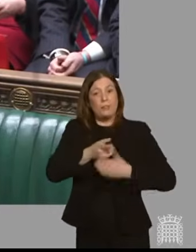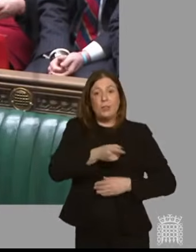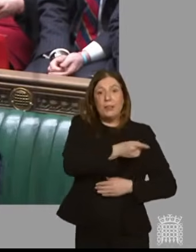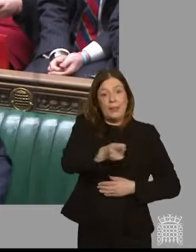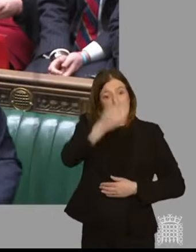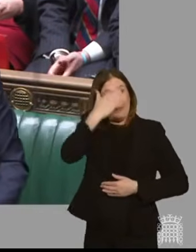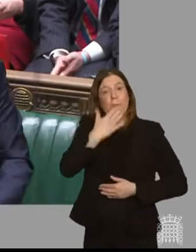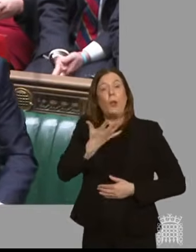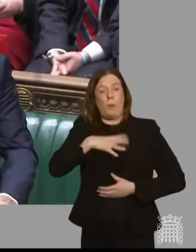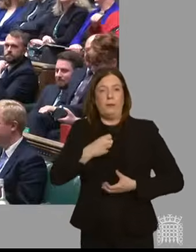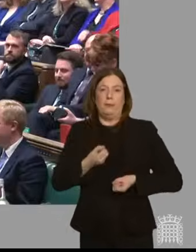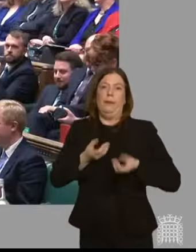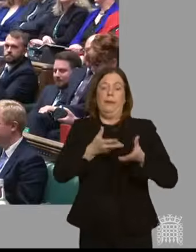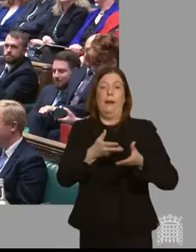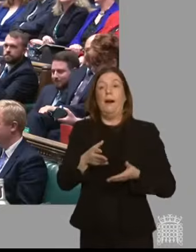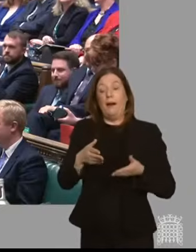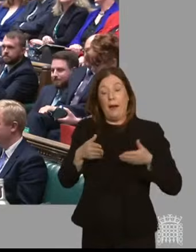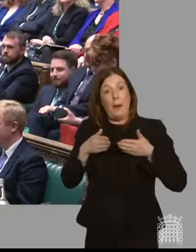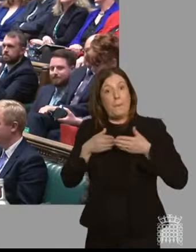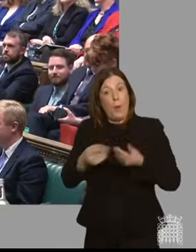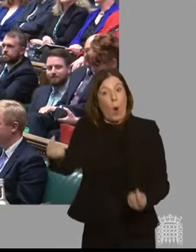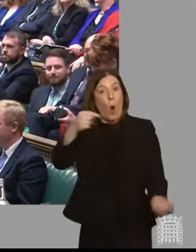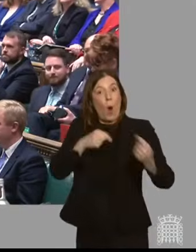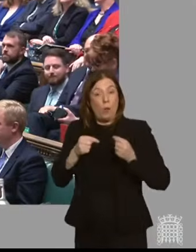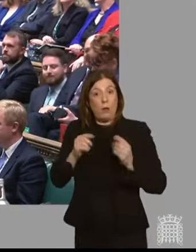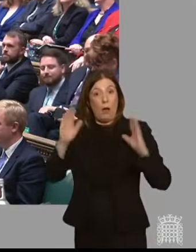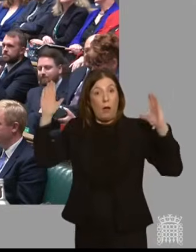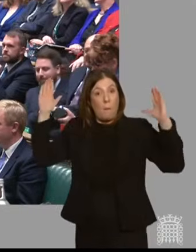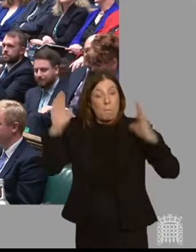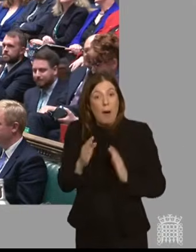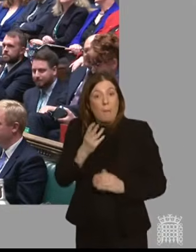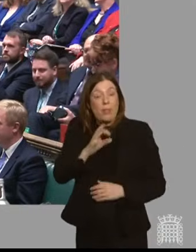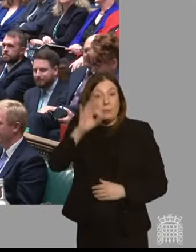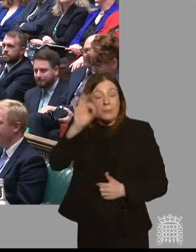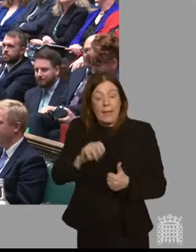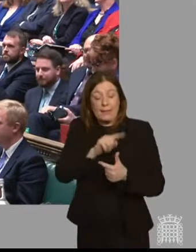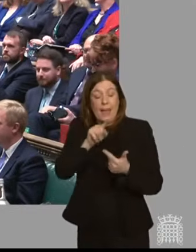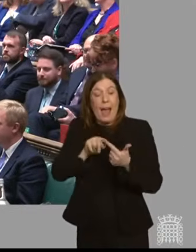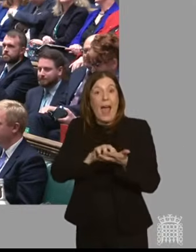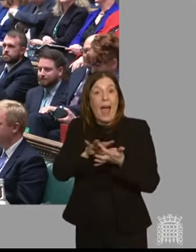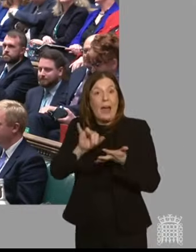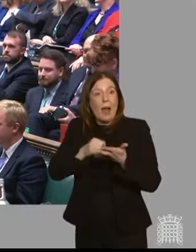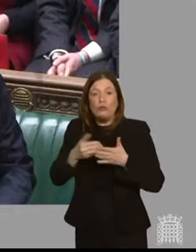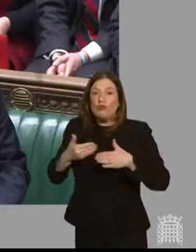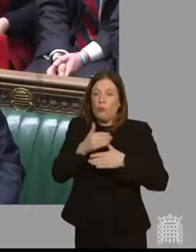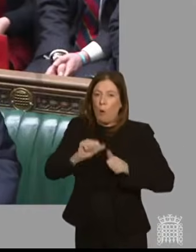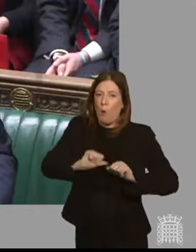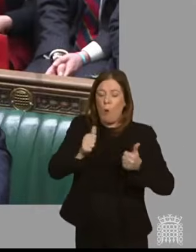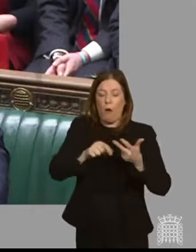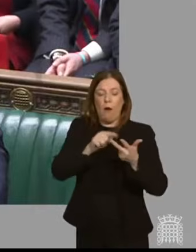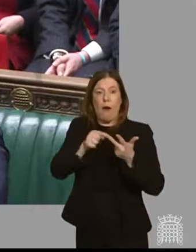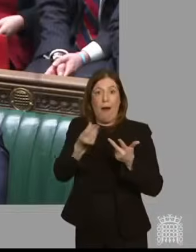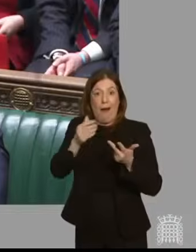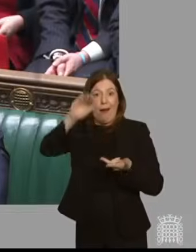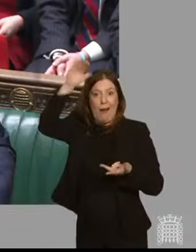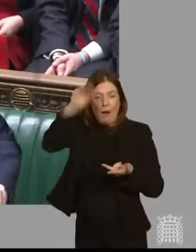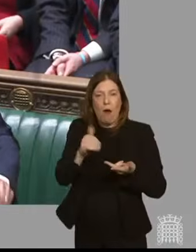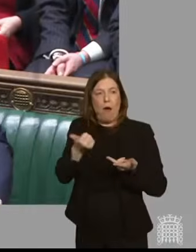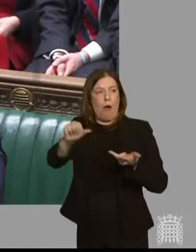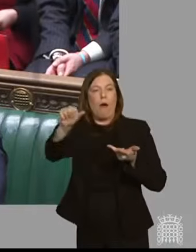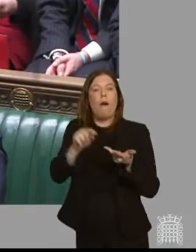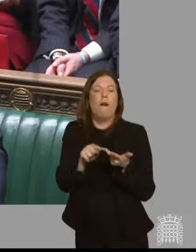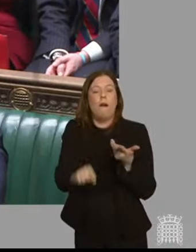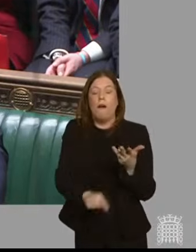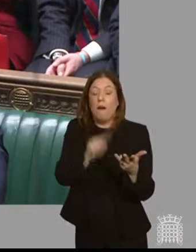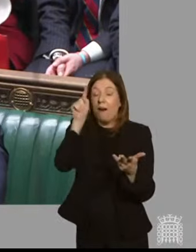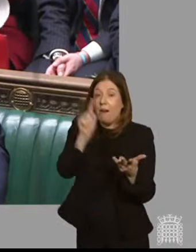Mr. Speaker. NHS performance improving, inflation continuing to fall. And Mr. Speaker, not only that, we're